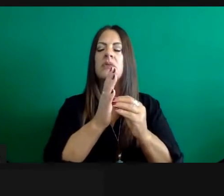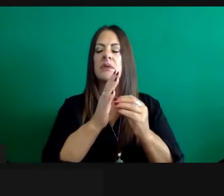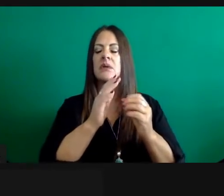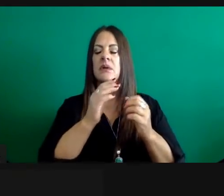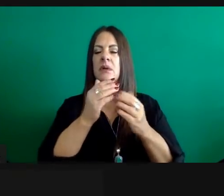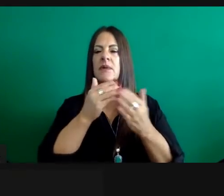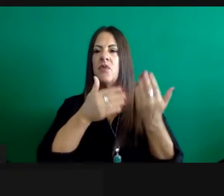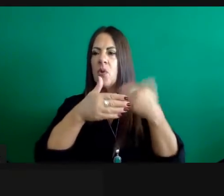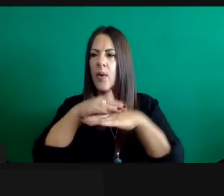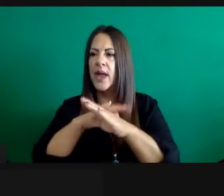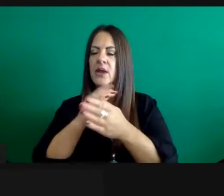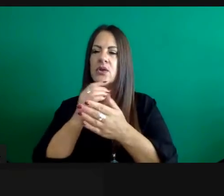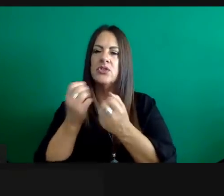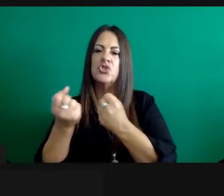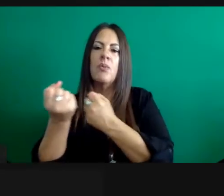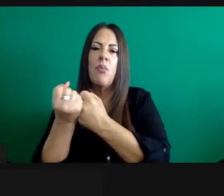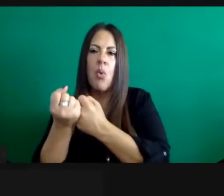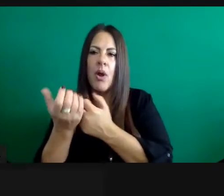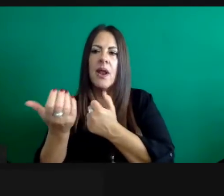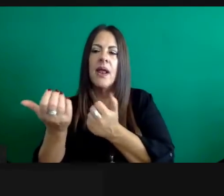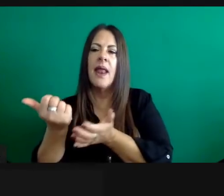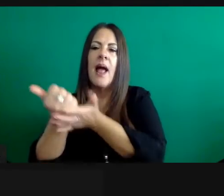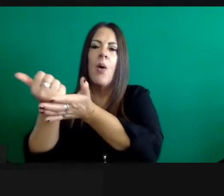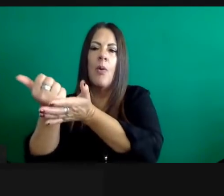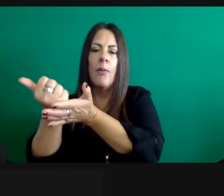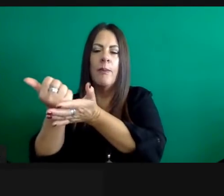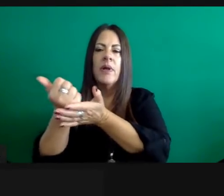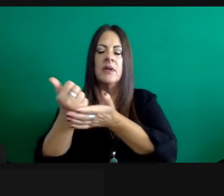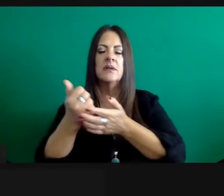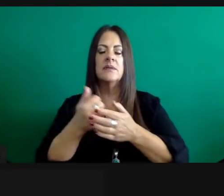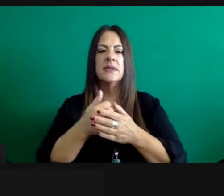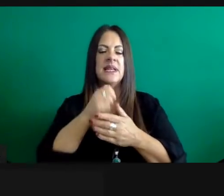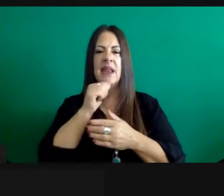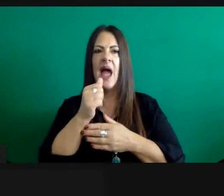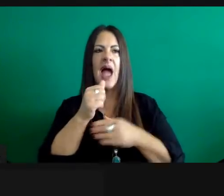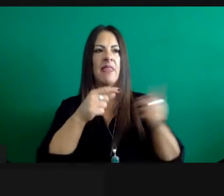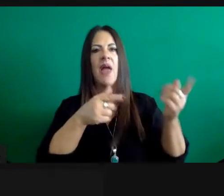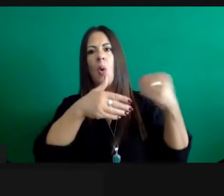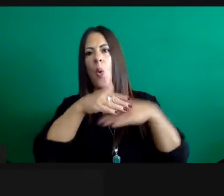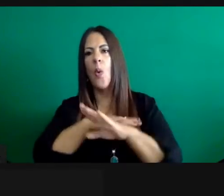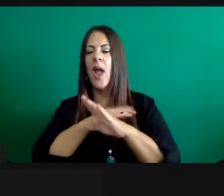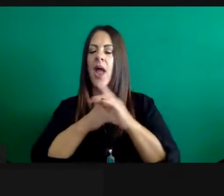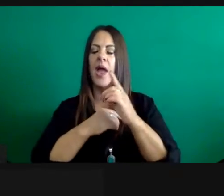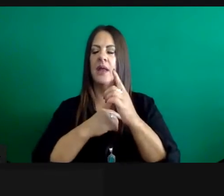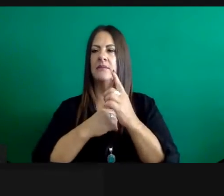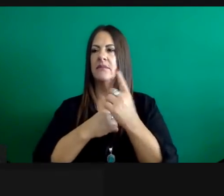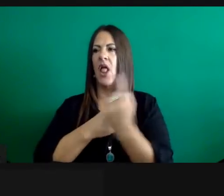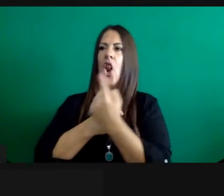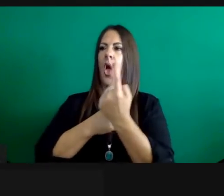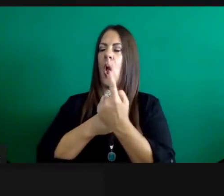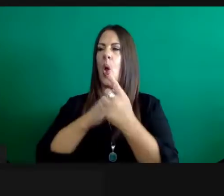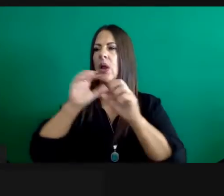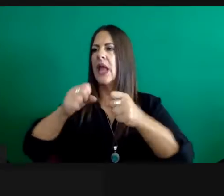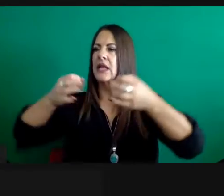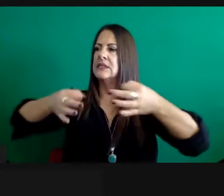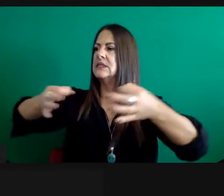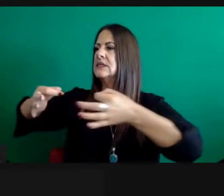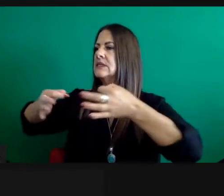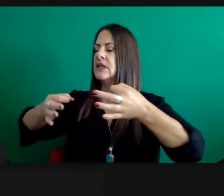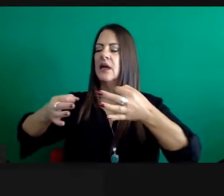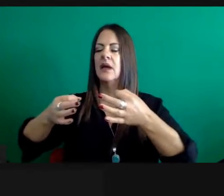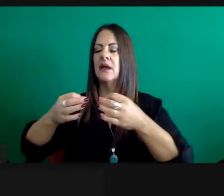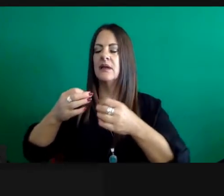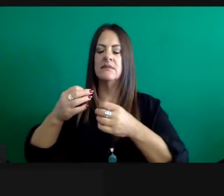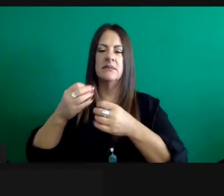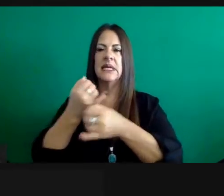of training to be able to go in and solo be independent, support